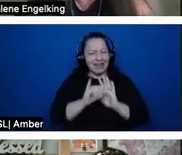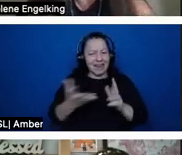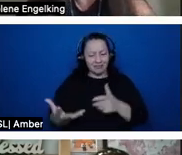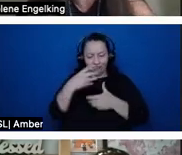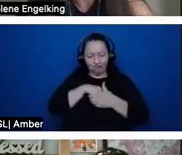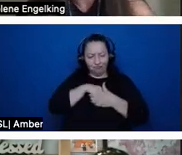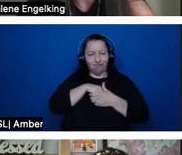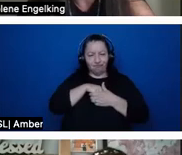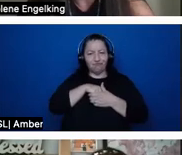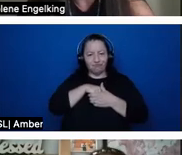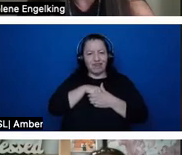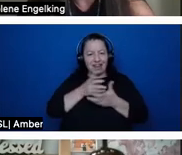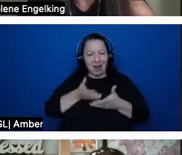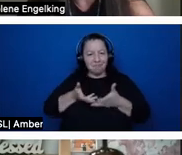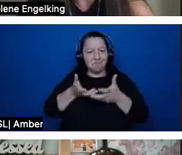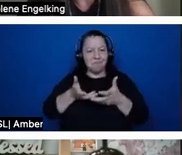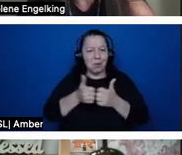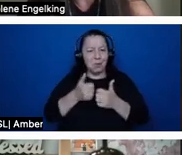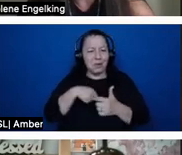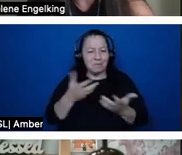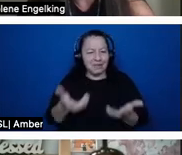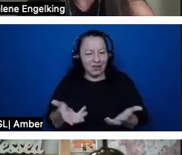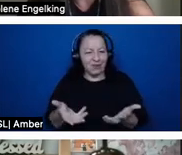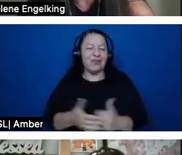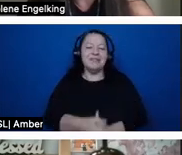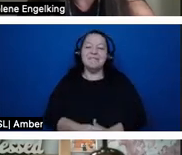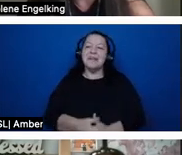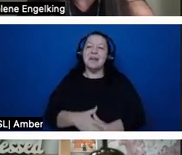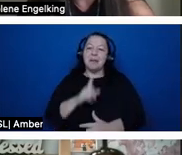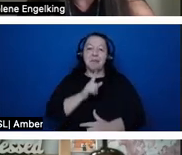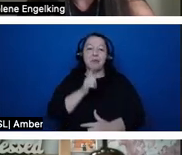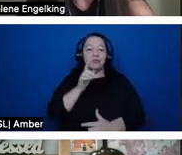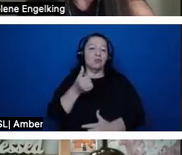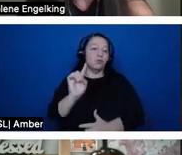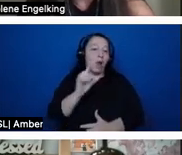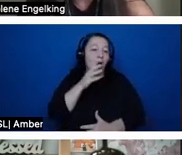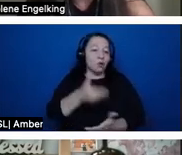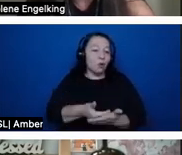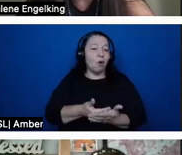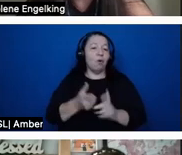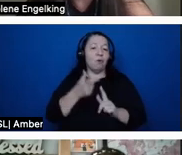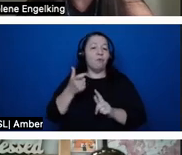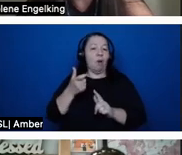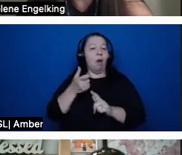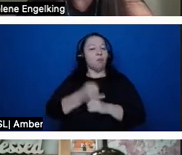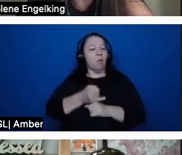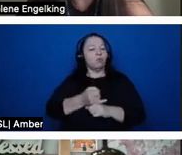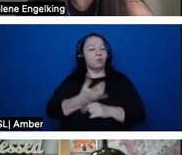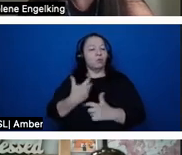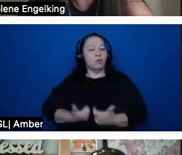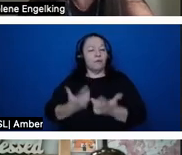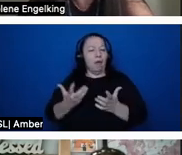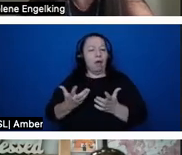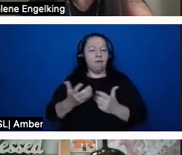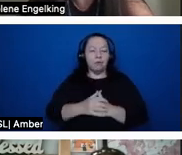space today. I am the granddaughter of a boarding school survivor. I am